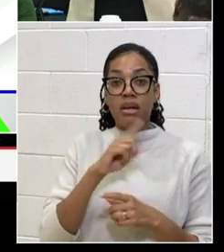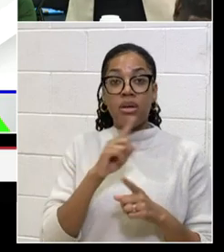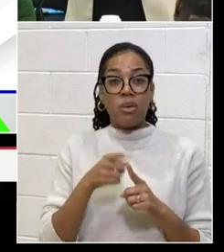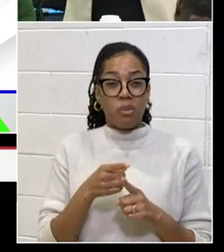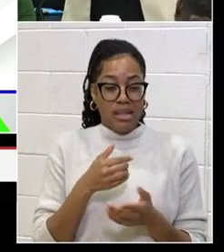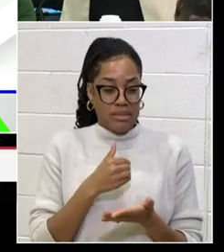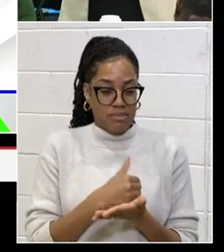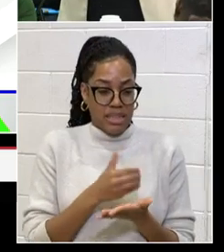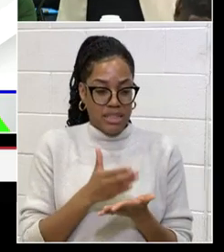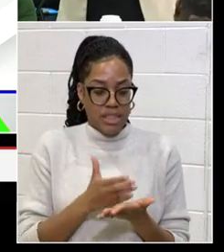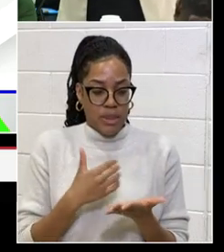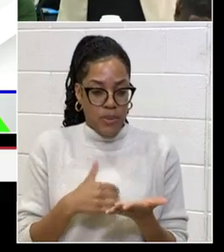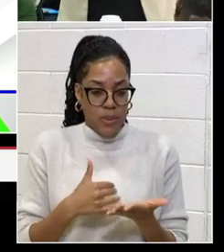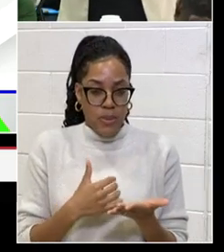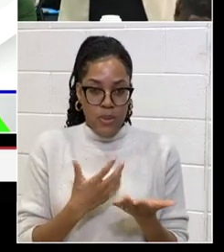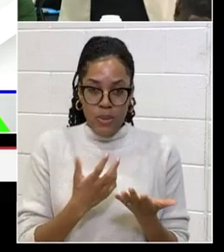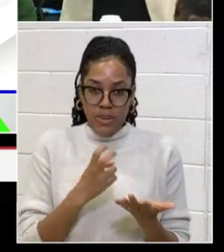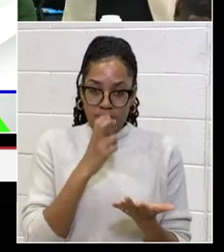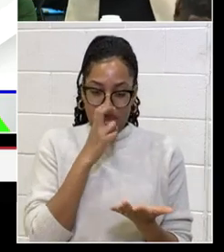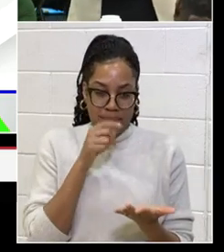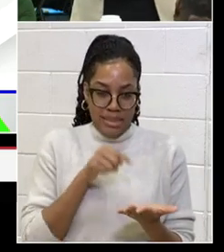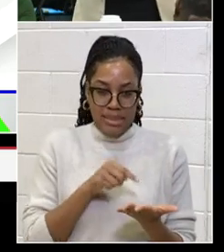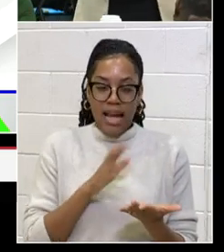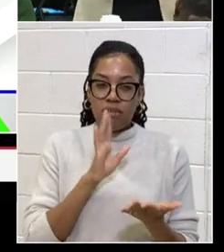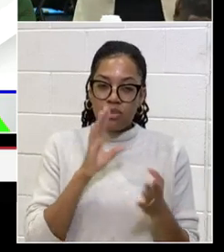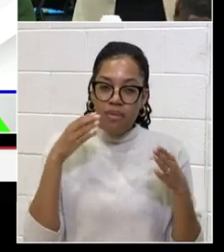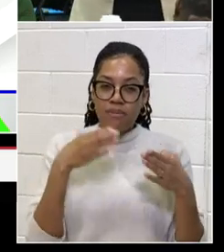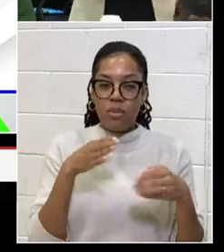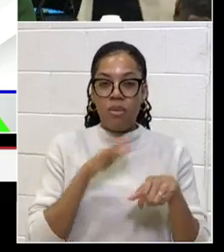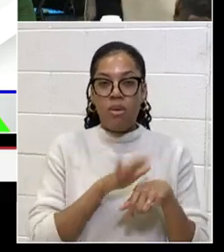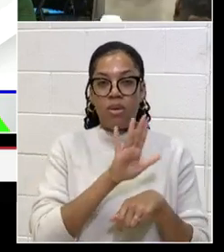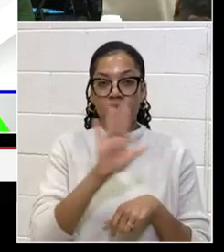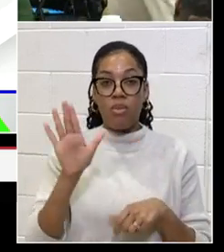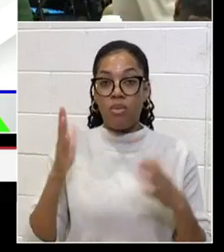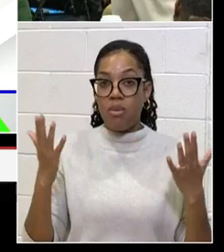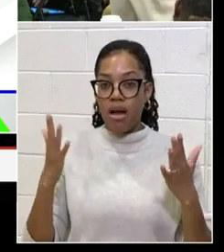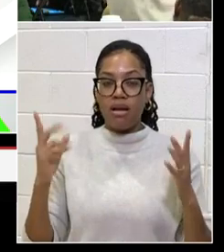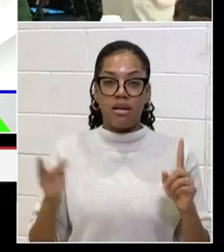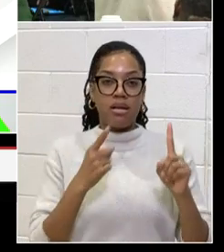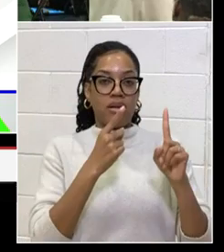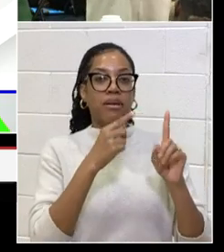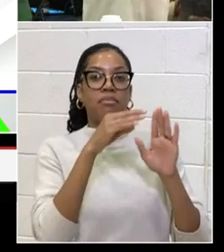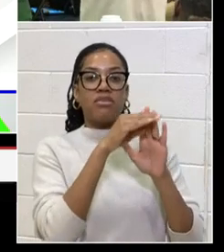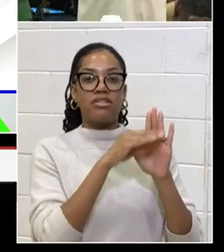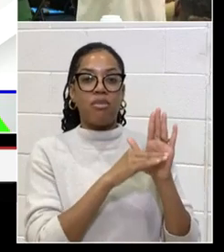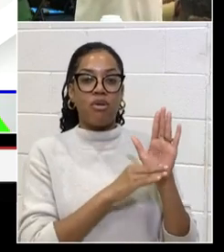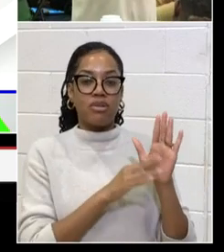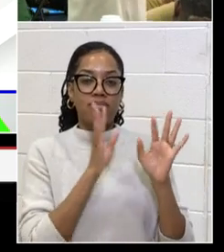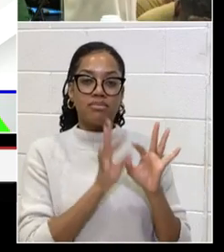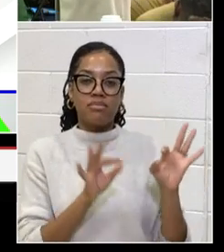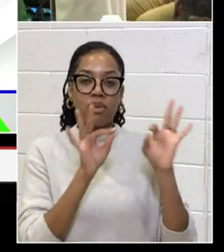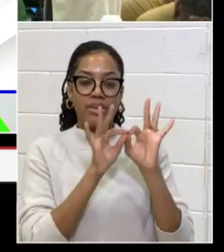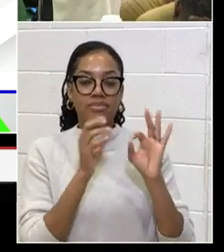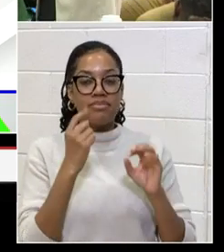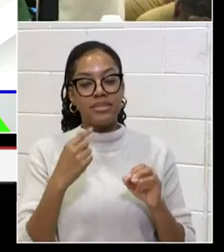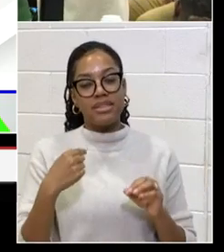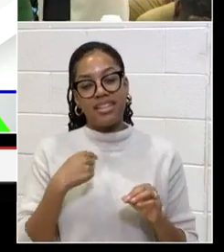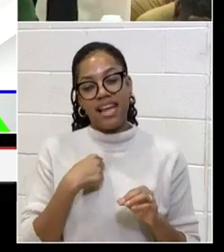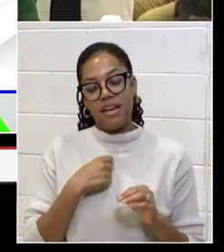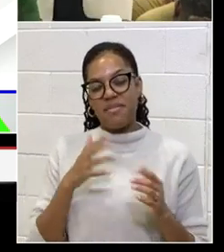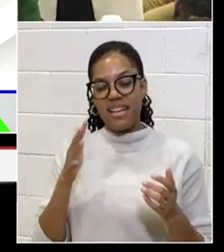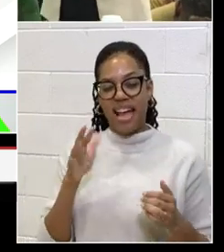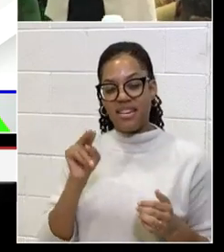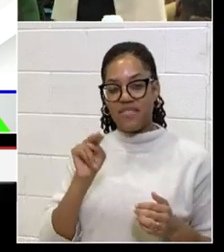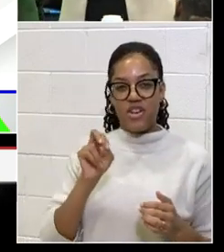on your principles, right? And so one of the things I think Deputy Mayor Kine will like this because I can be a little nerdy. I like to look